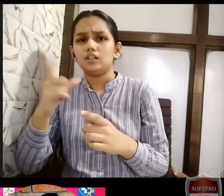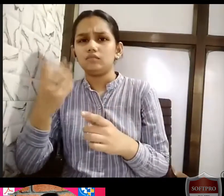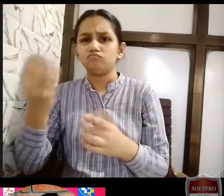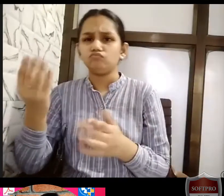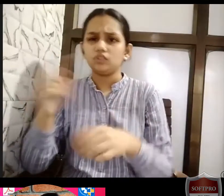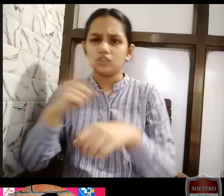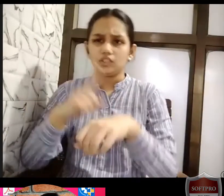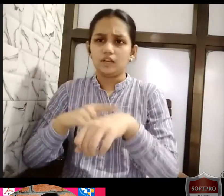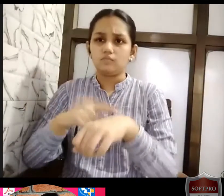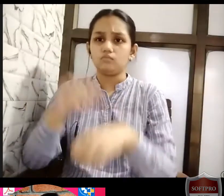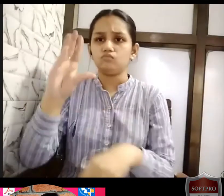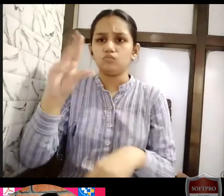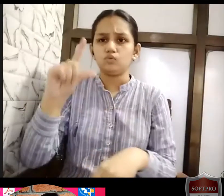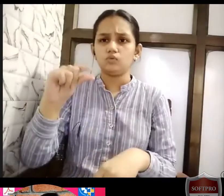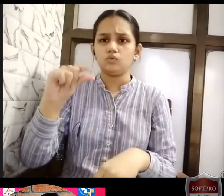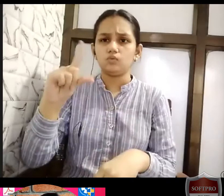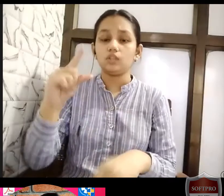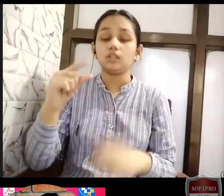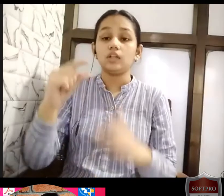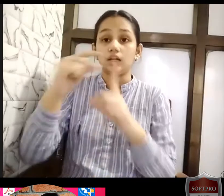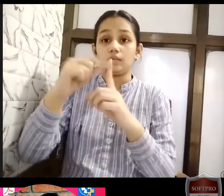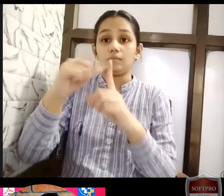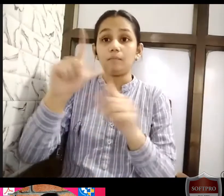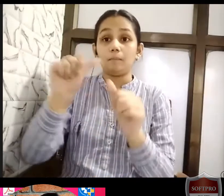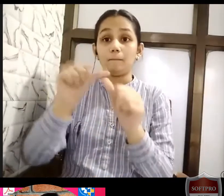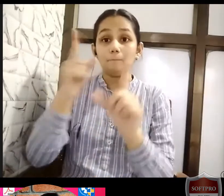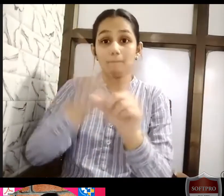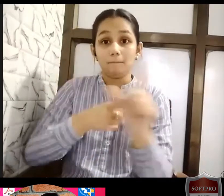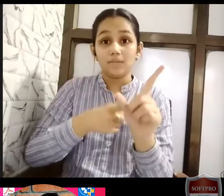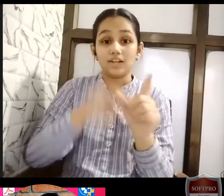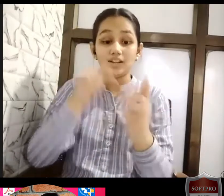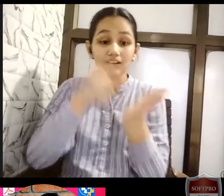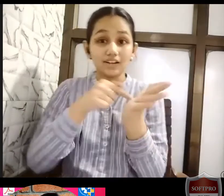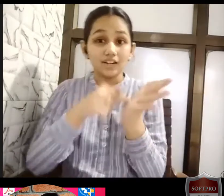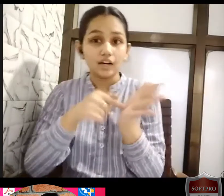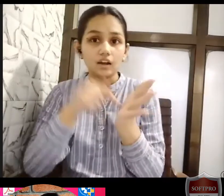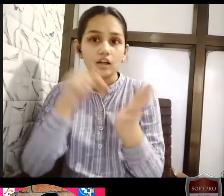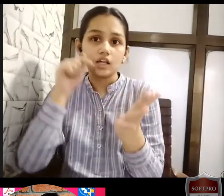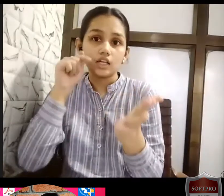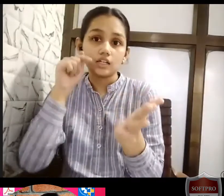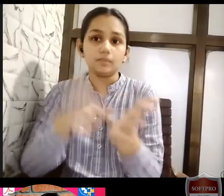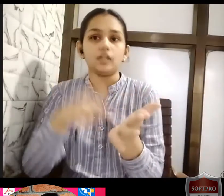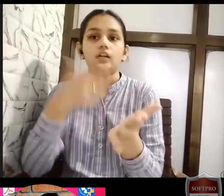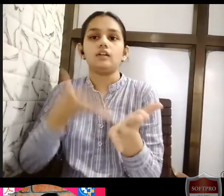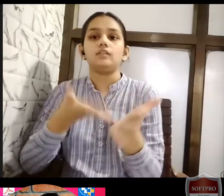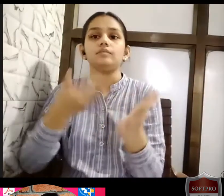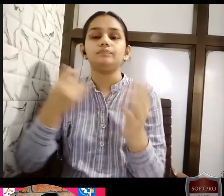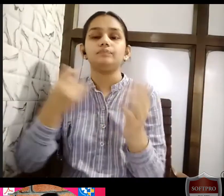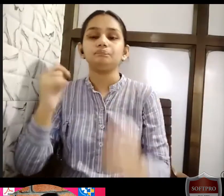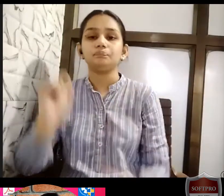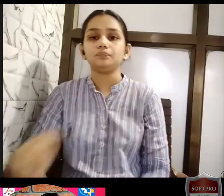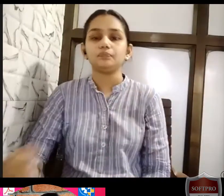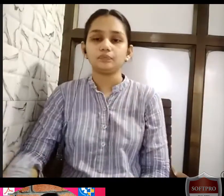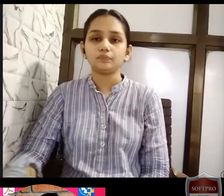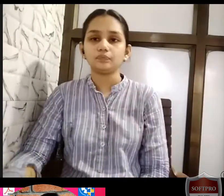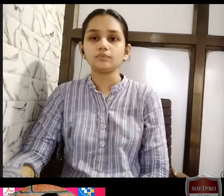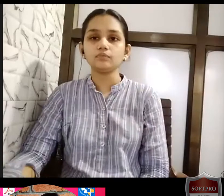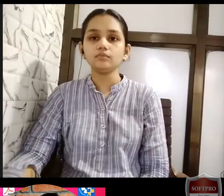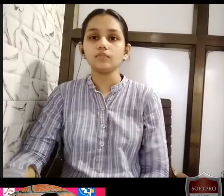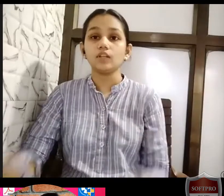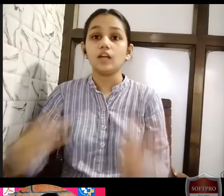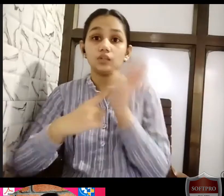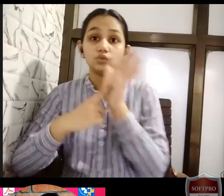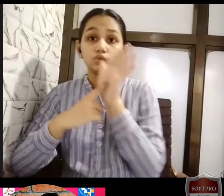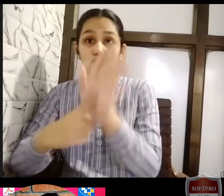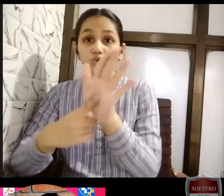Now if I do the play button over here, it will show me my